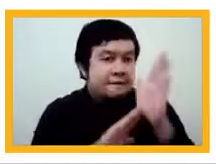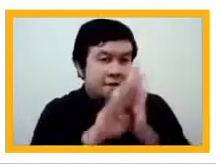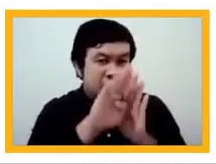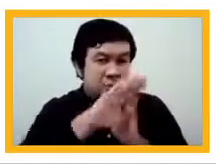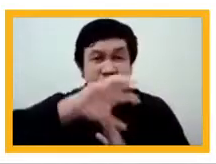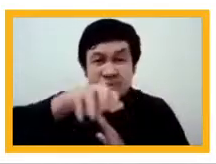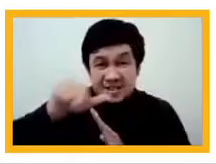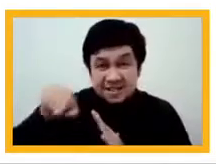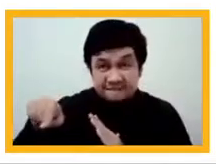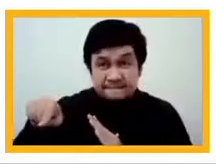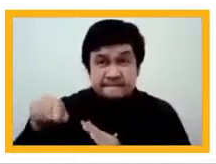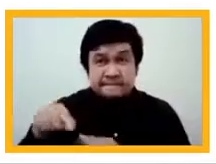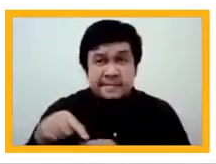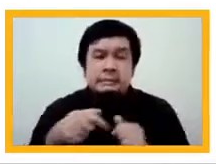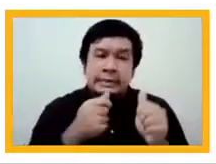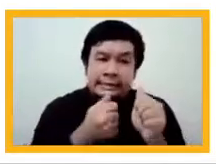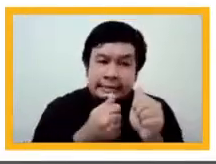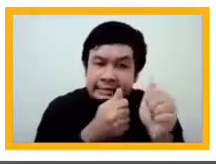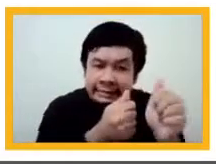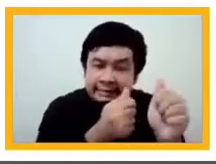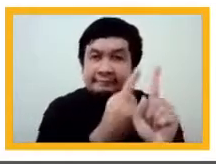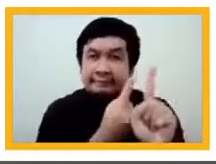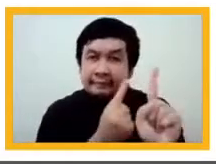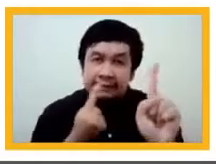technology for higher education.